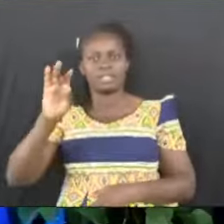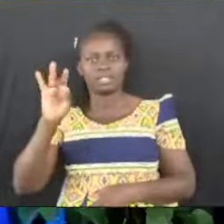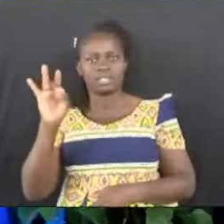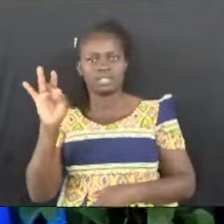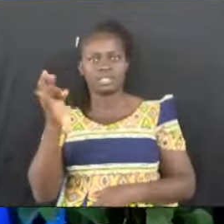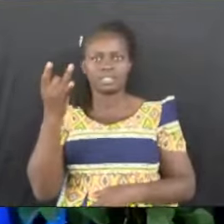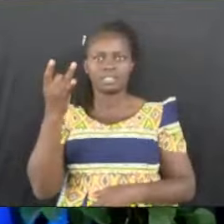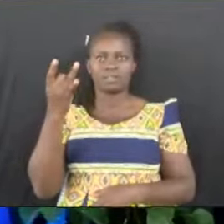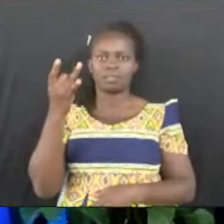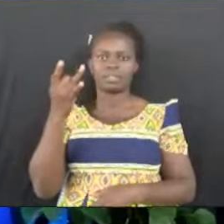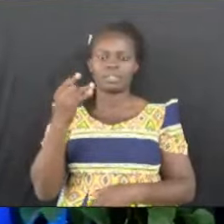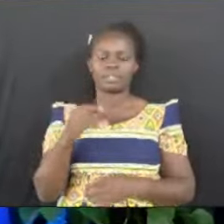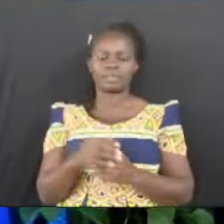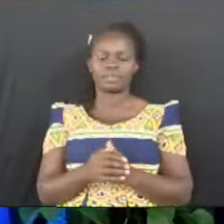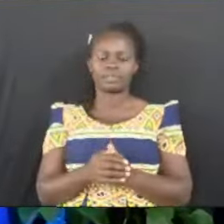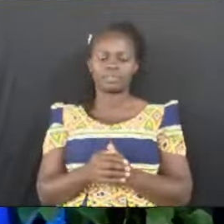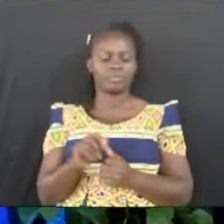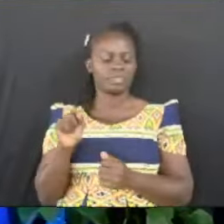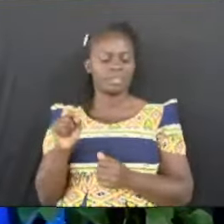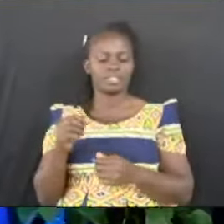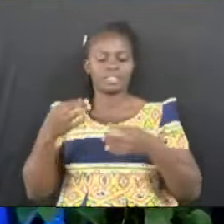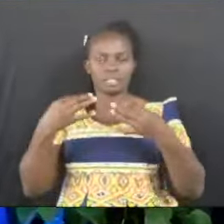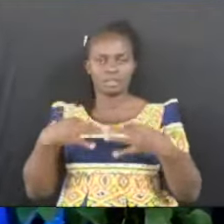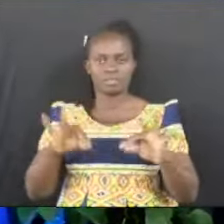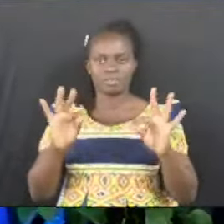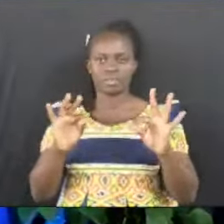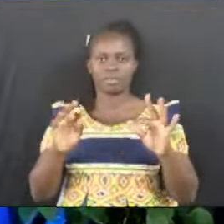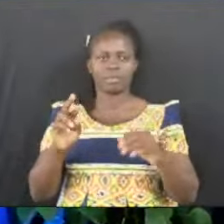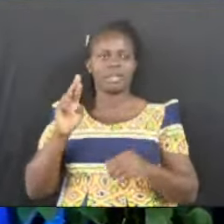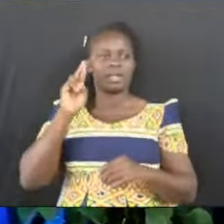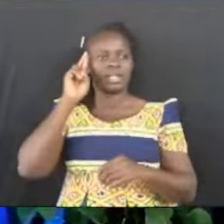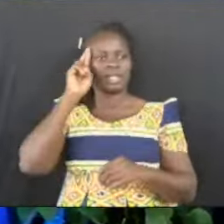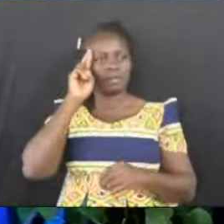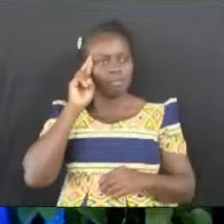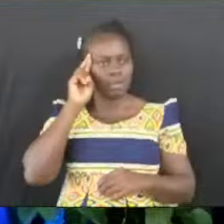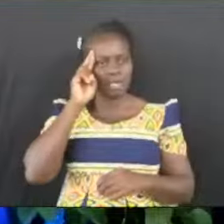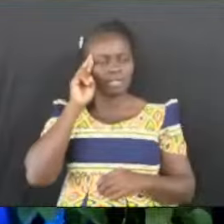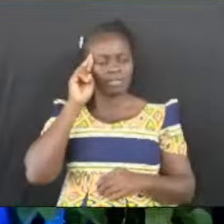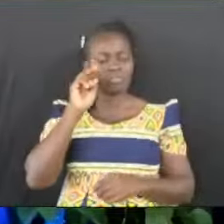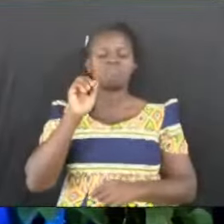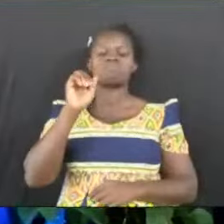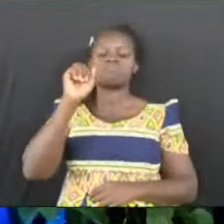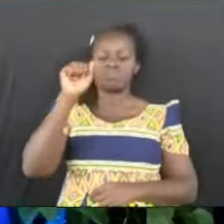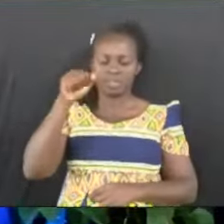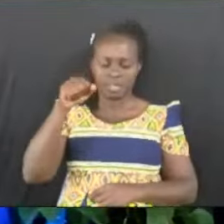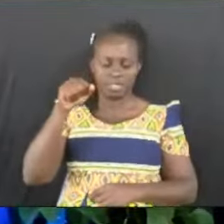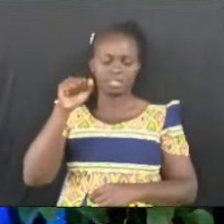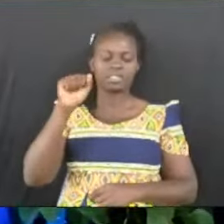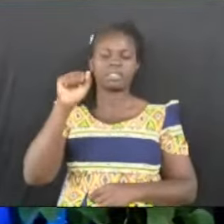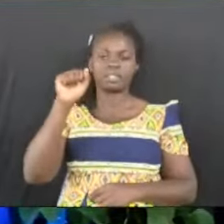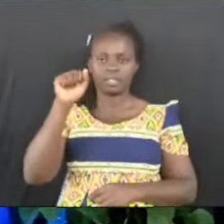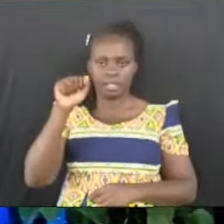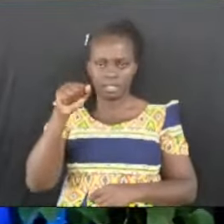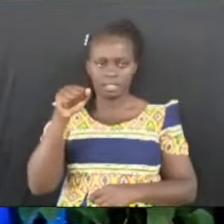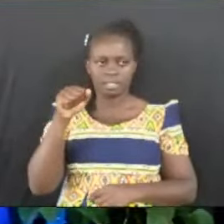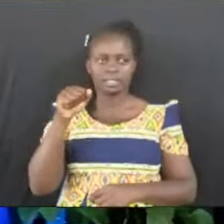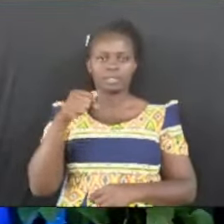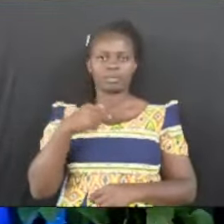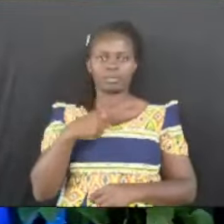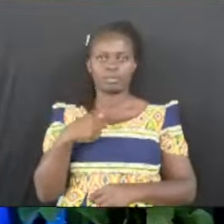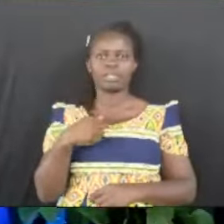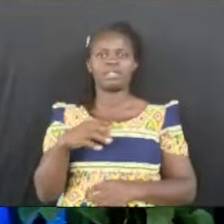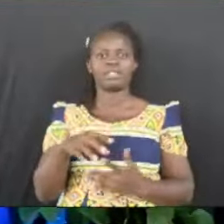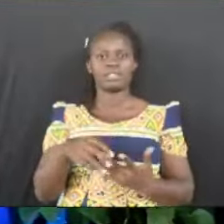of freedom. Reminding us, yes, our dignity, yes, we are special to